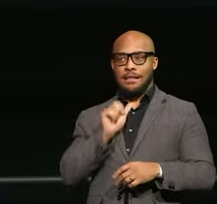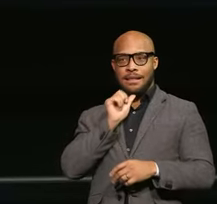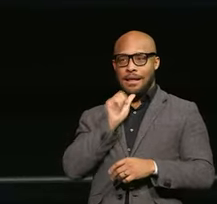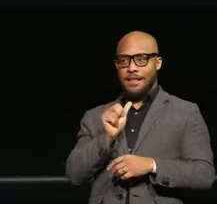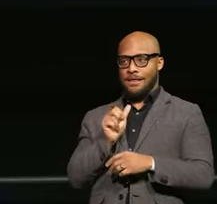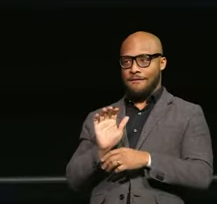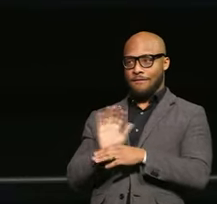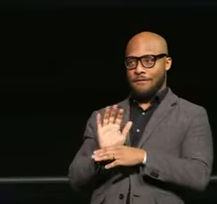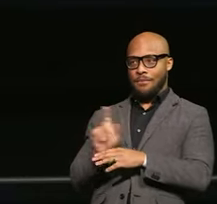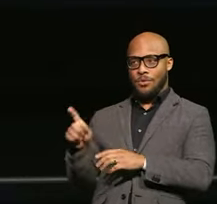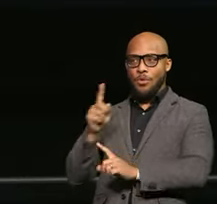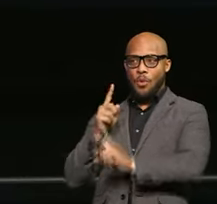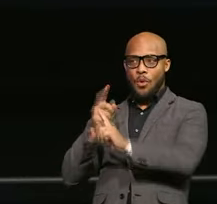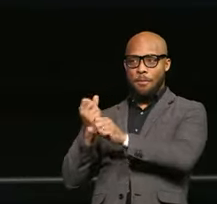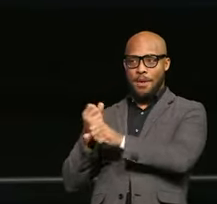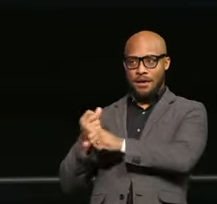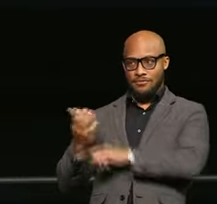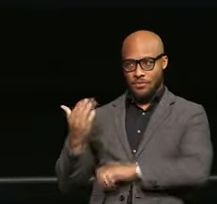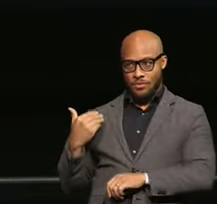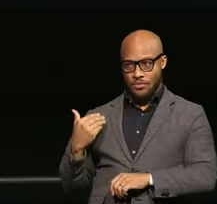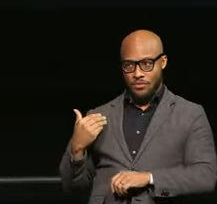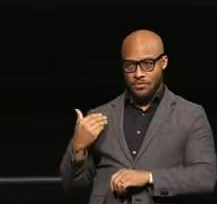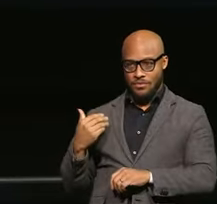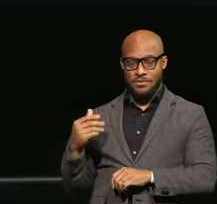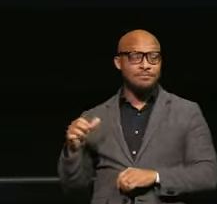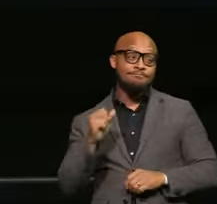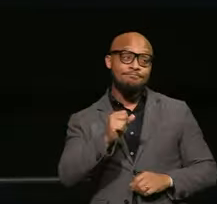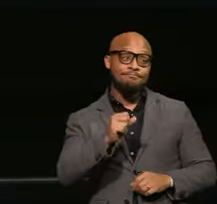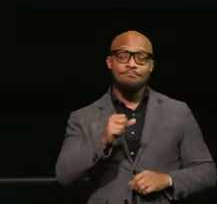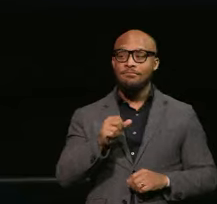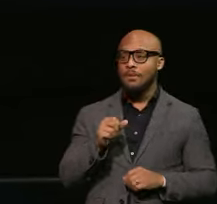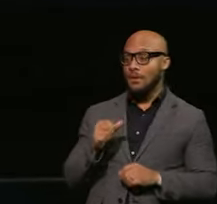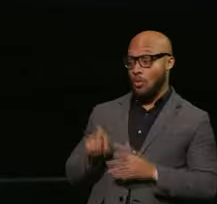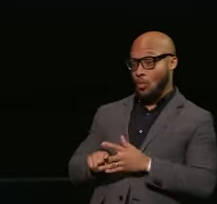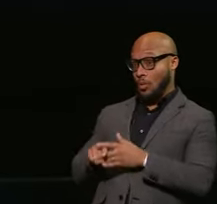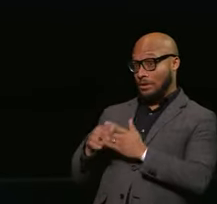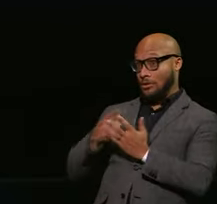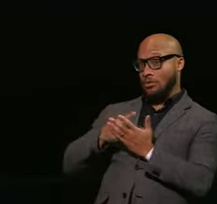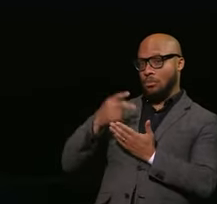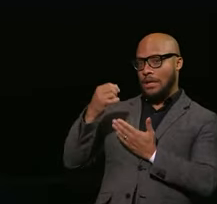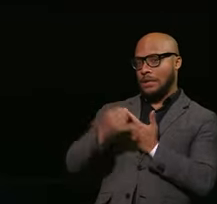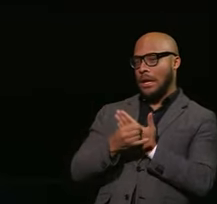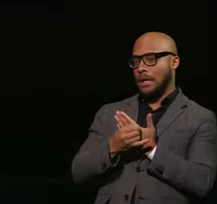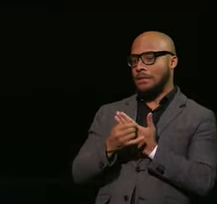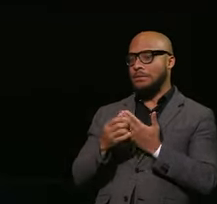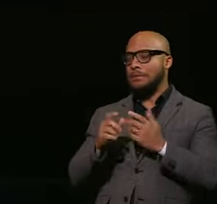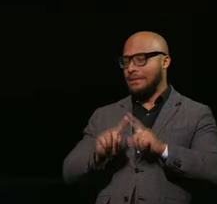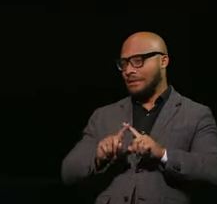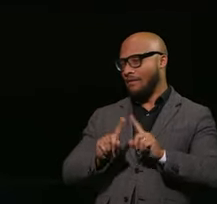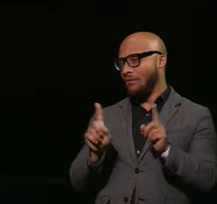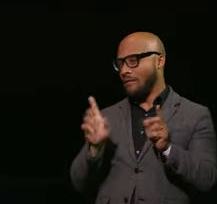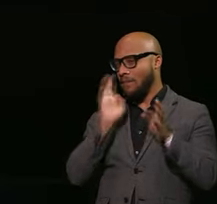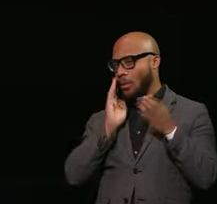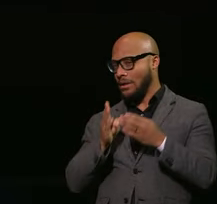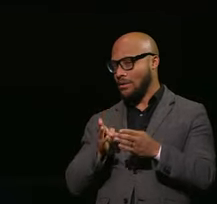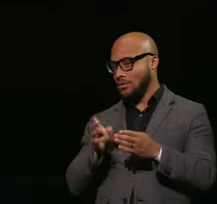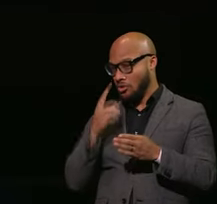original project was an entire, well, not an entirely different, but a different focus. Can you share a little bit about that? Yeah. So,